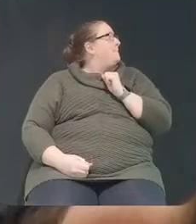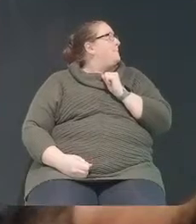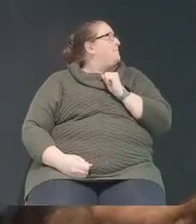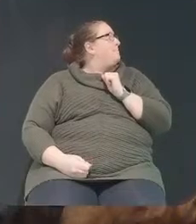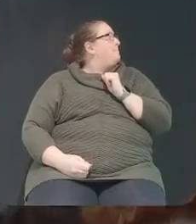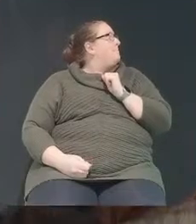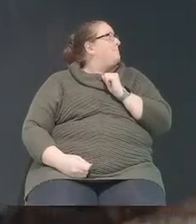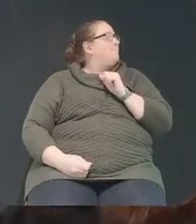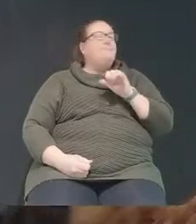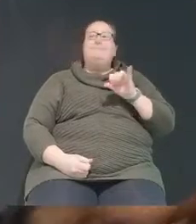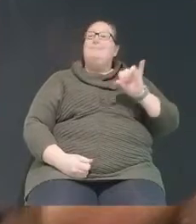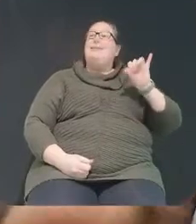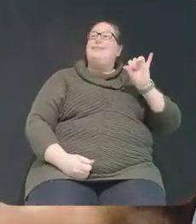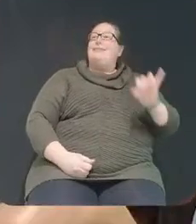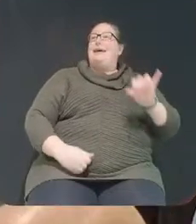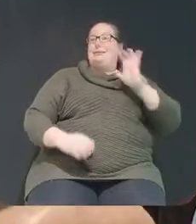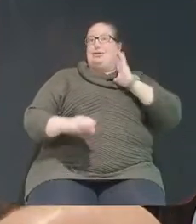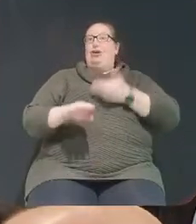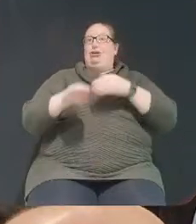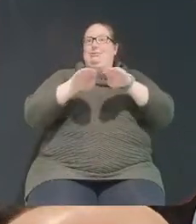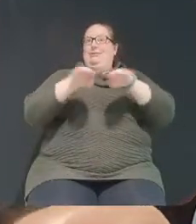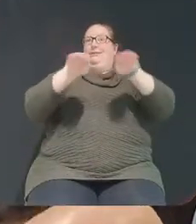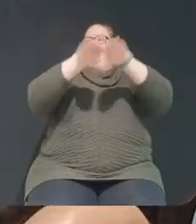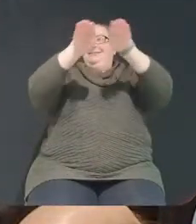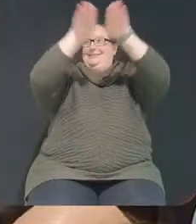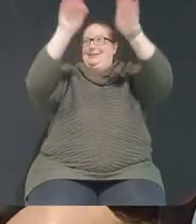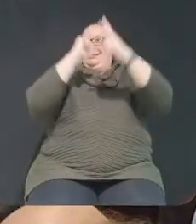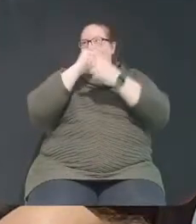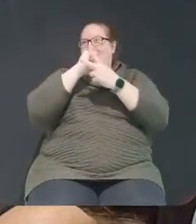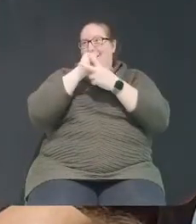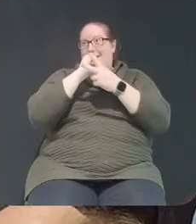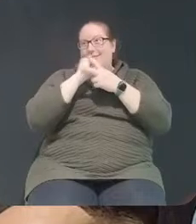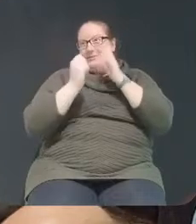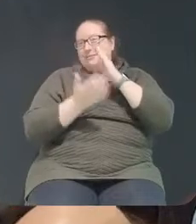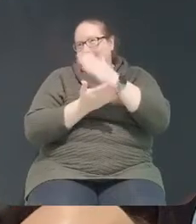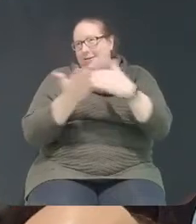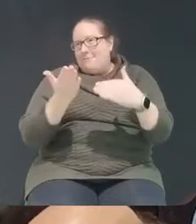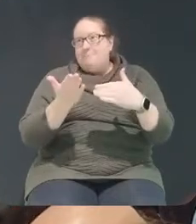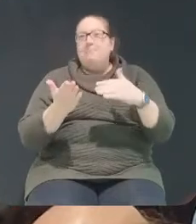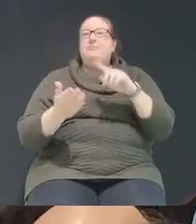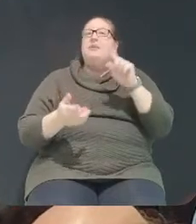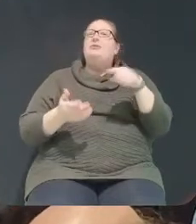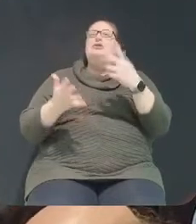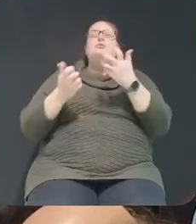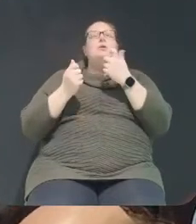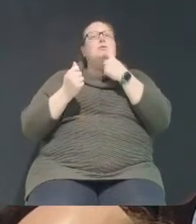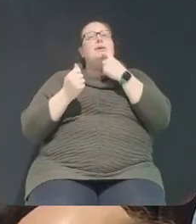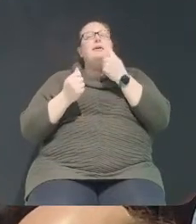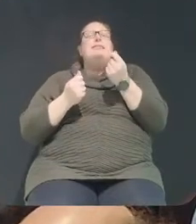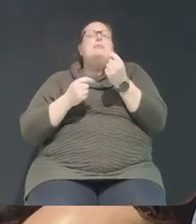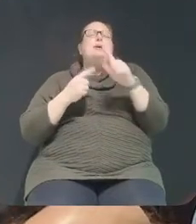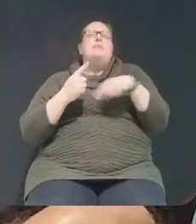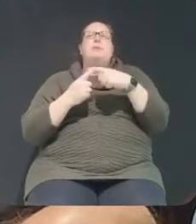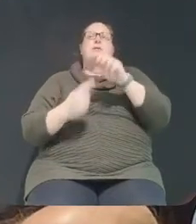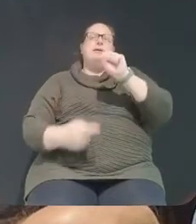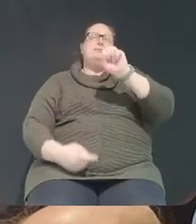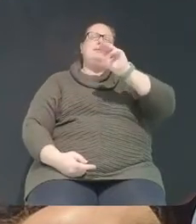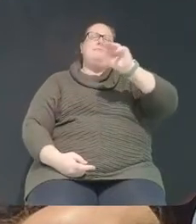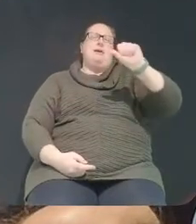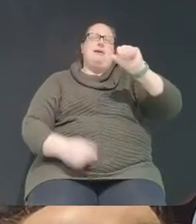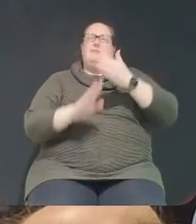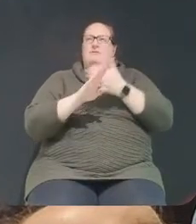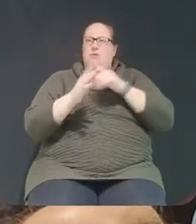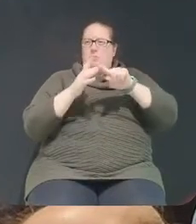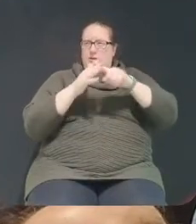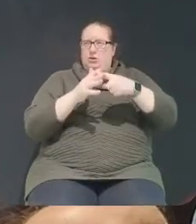There's a view of our stacks in the archives, or part of them. And I just wanted to say a little bit about SMA before we got started.